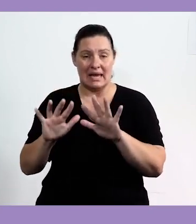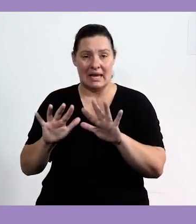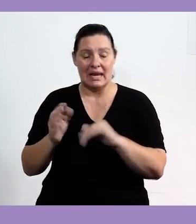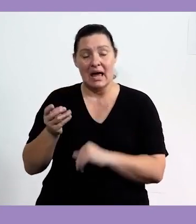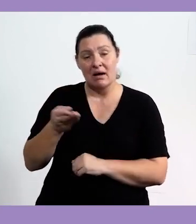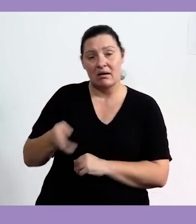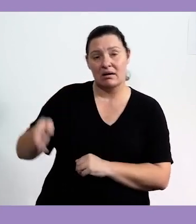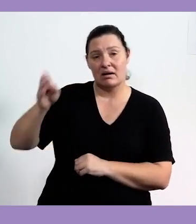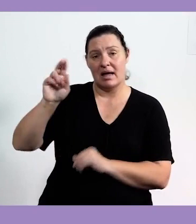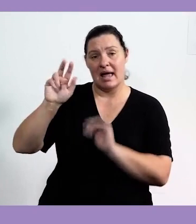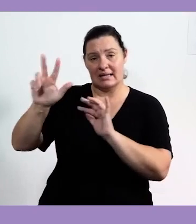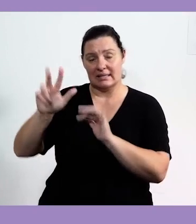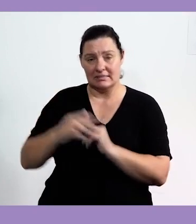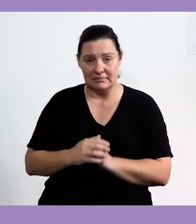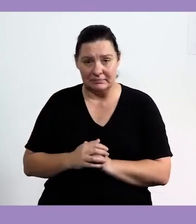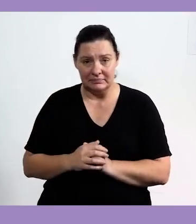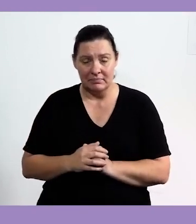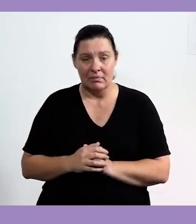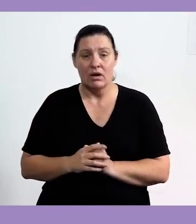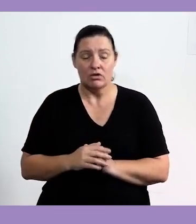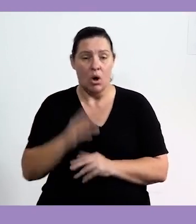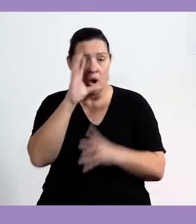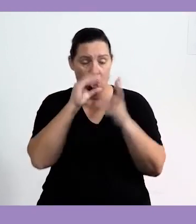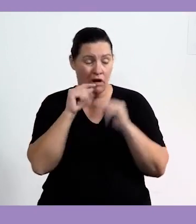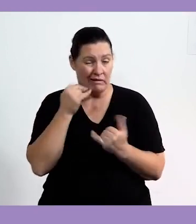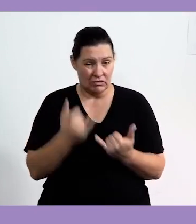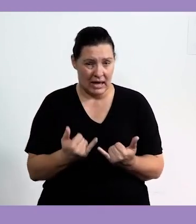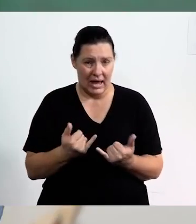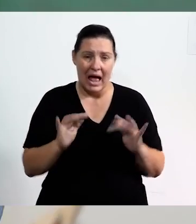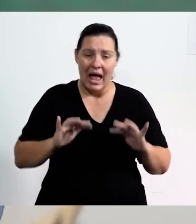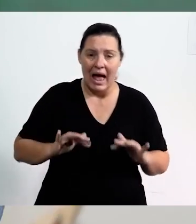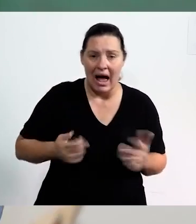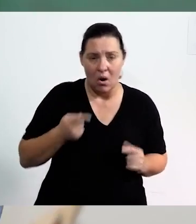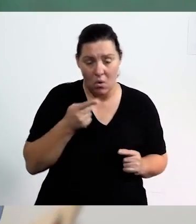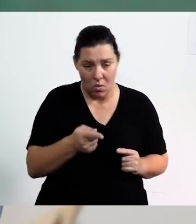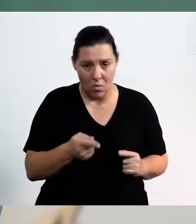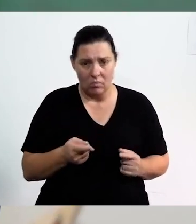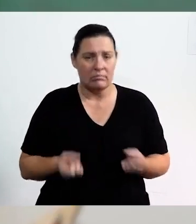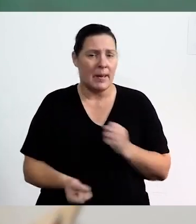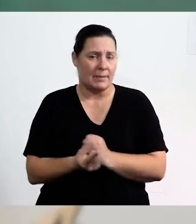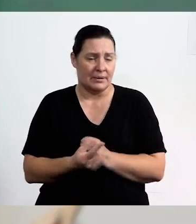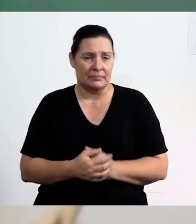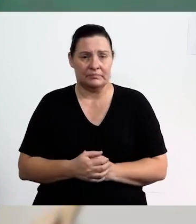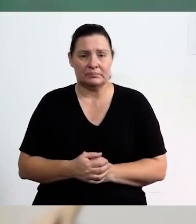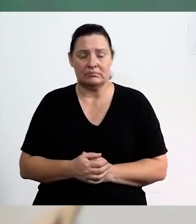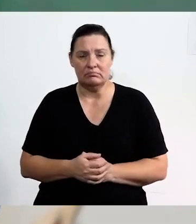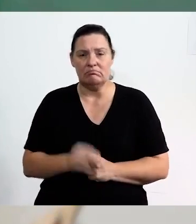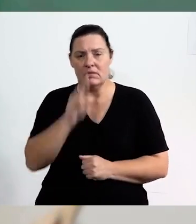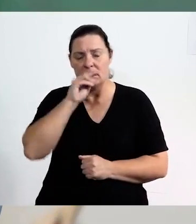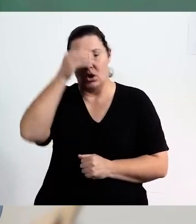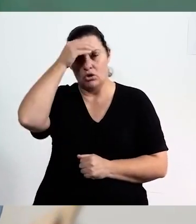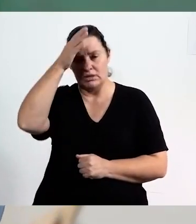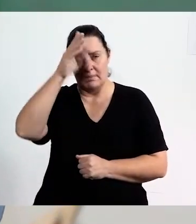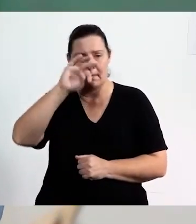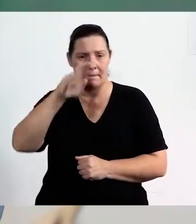by 10 raised to the exponent 8. So we are going to learn in our lesson today how that becomes. Let's